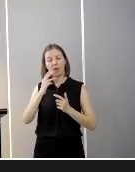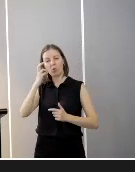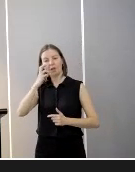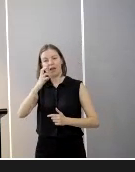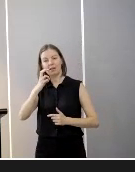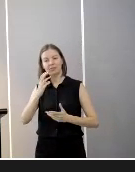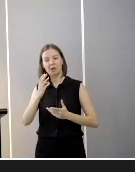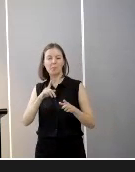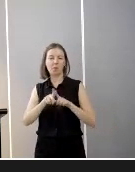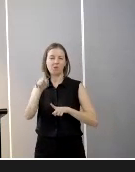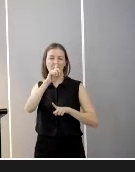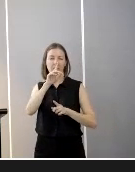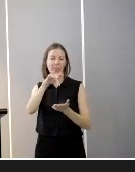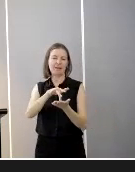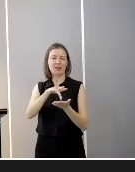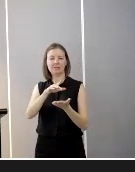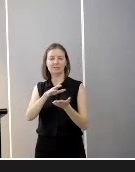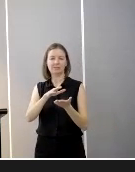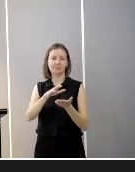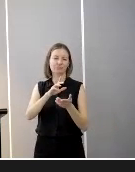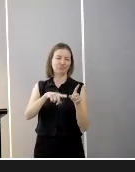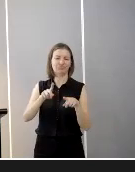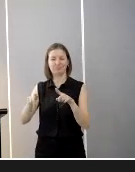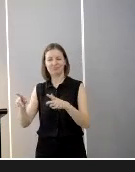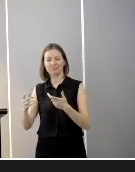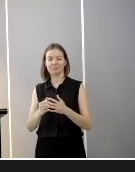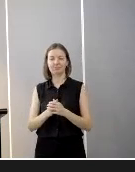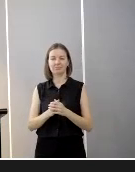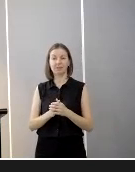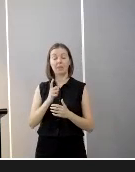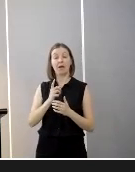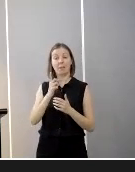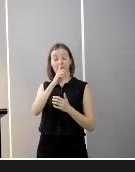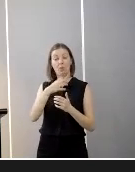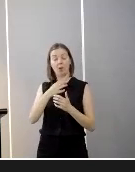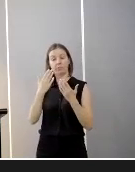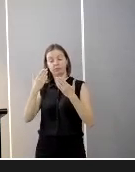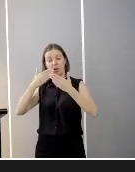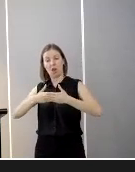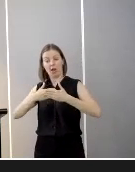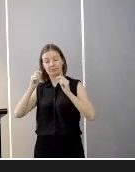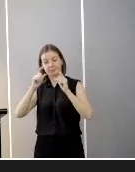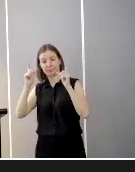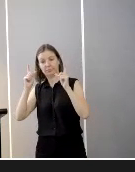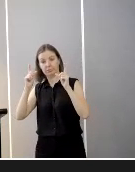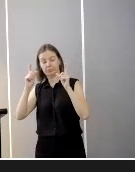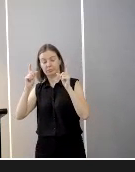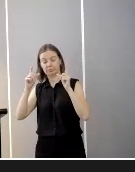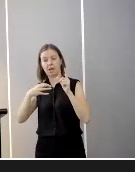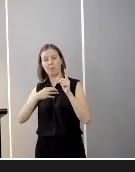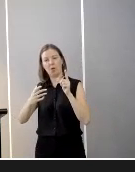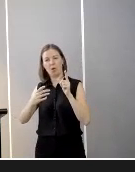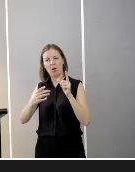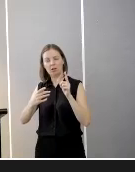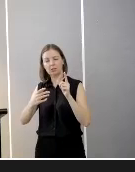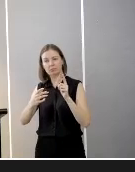in the middle. People vary. But there's data that shows that night owls are more prone to developing depression. We're not totally